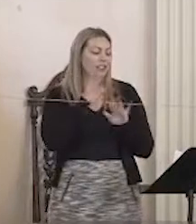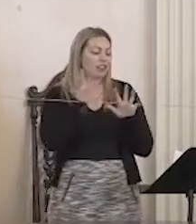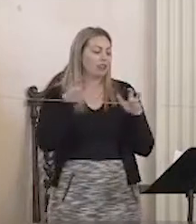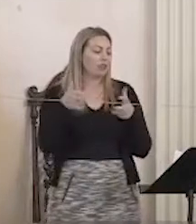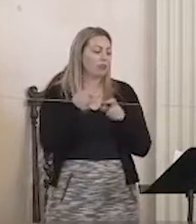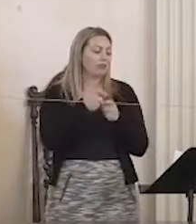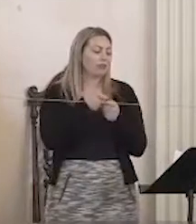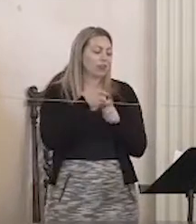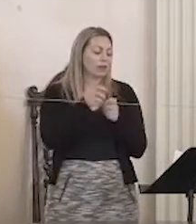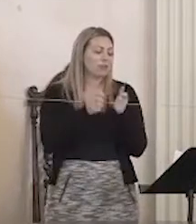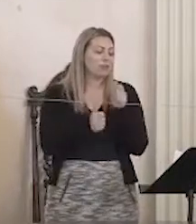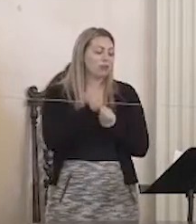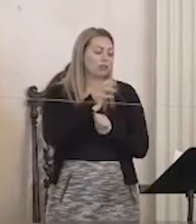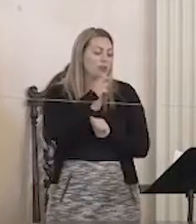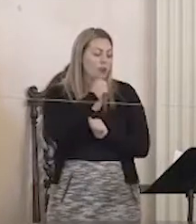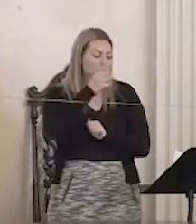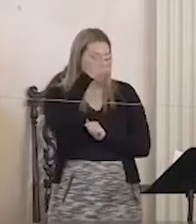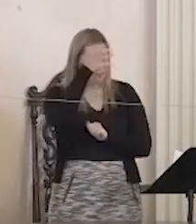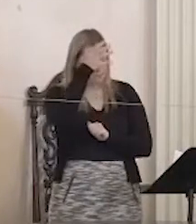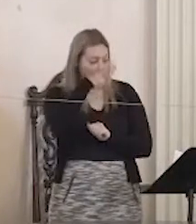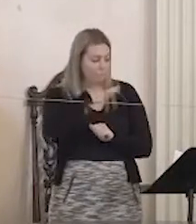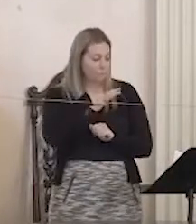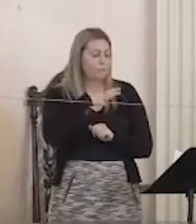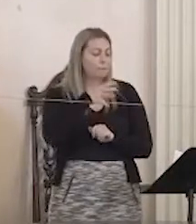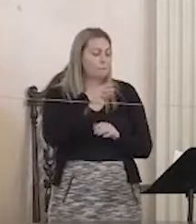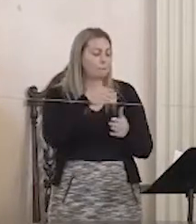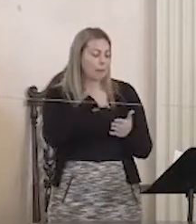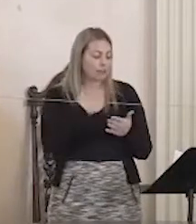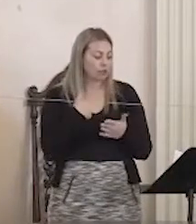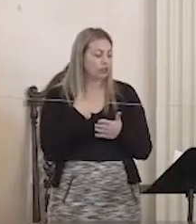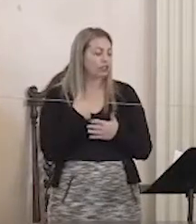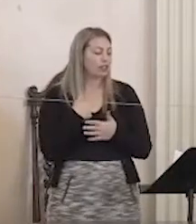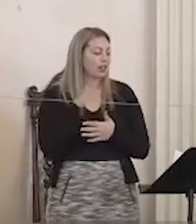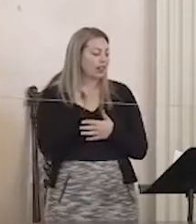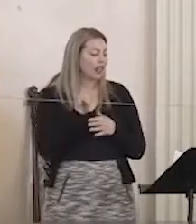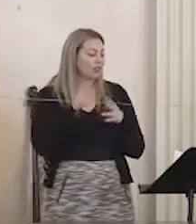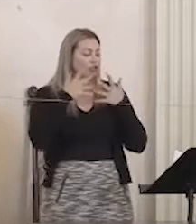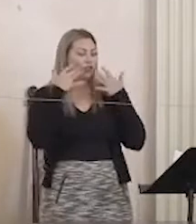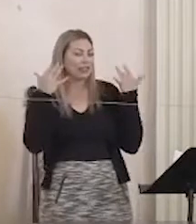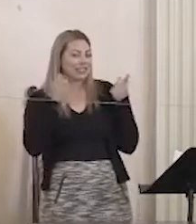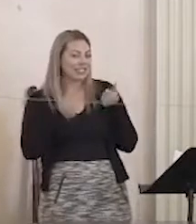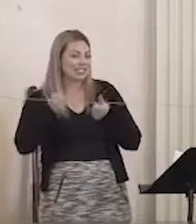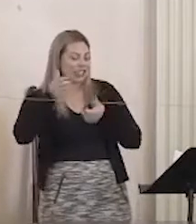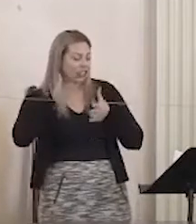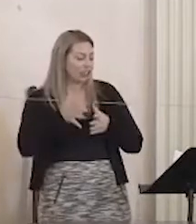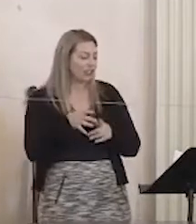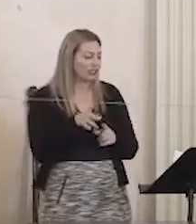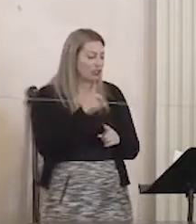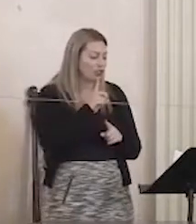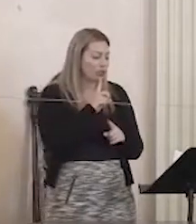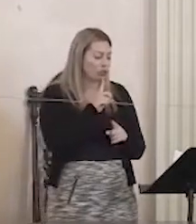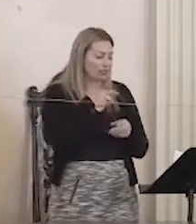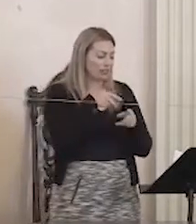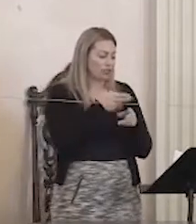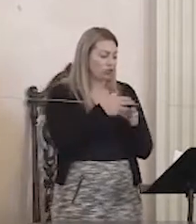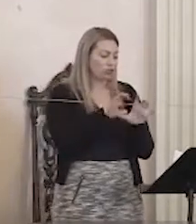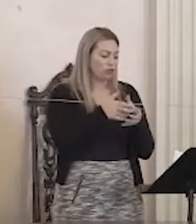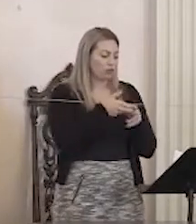The assistant minister, William Gardner, suggested that the hostile elders might have been a better name.